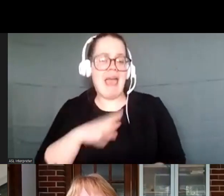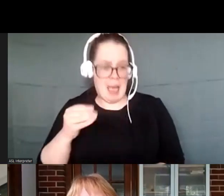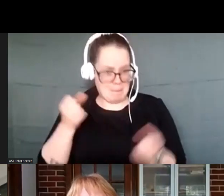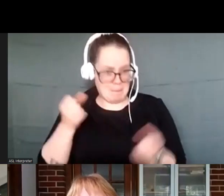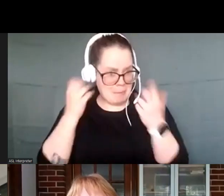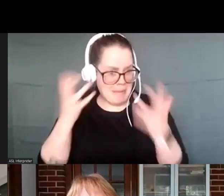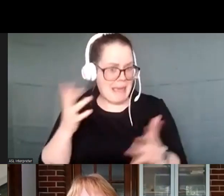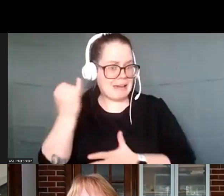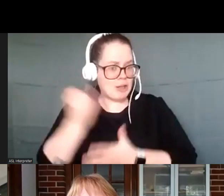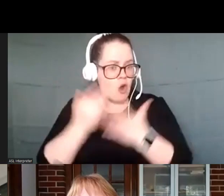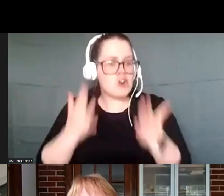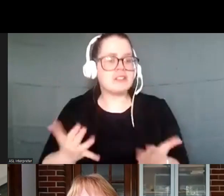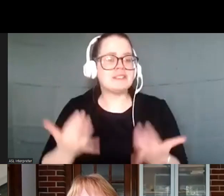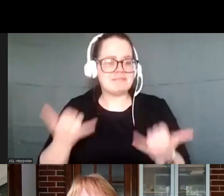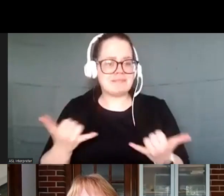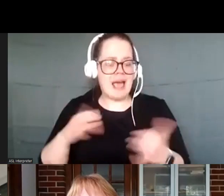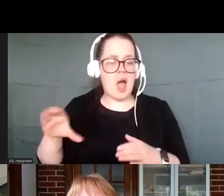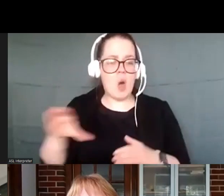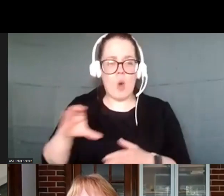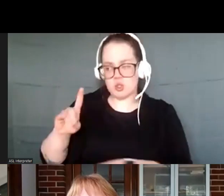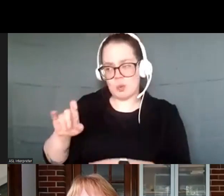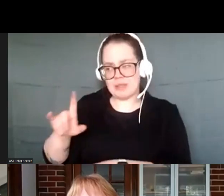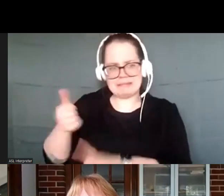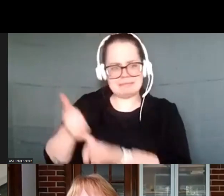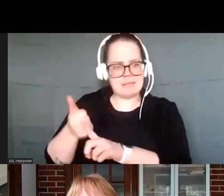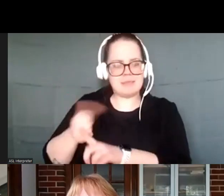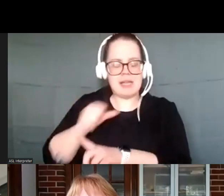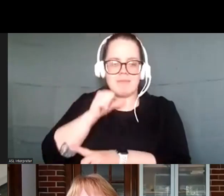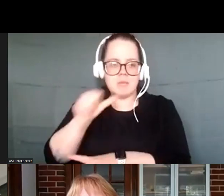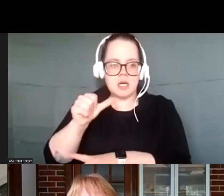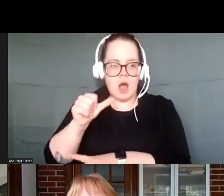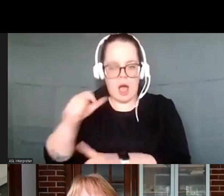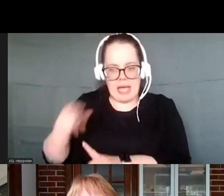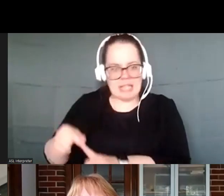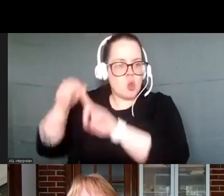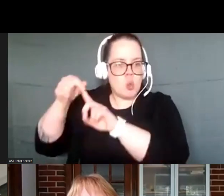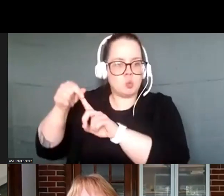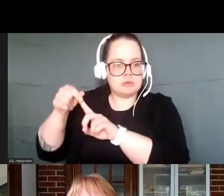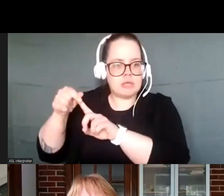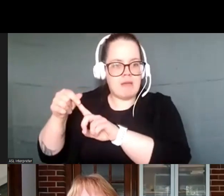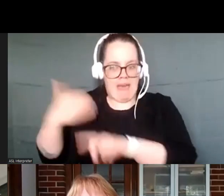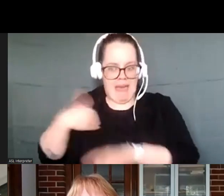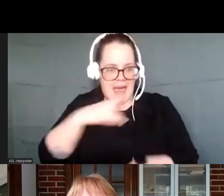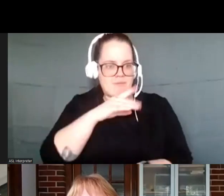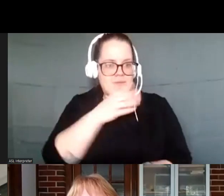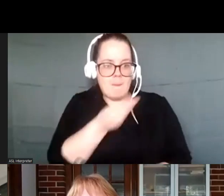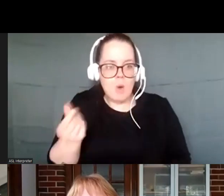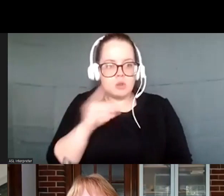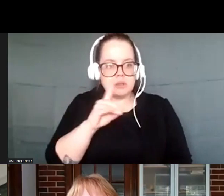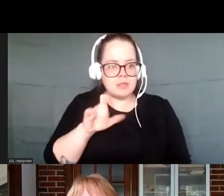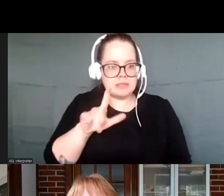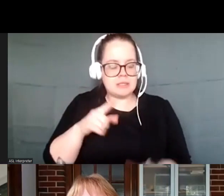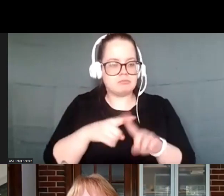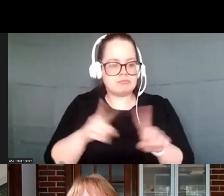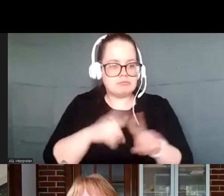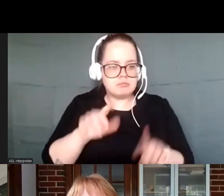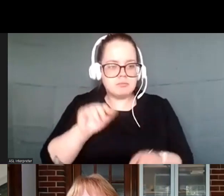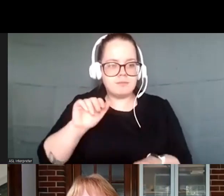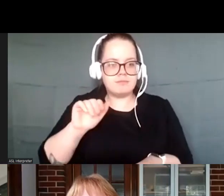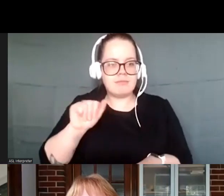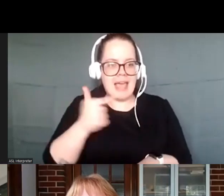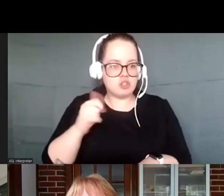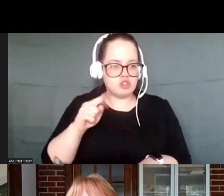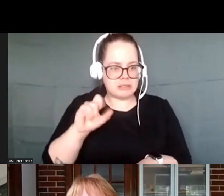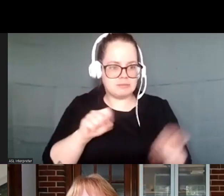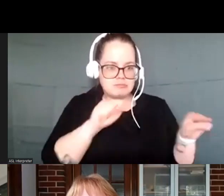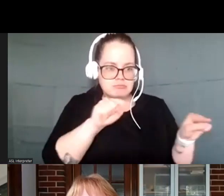non-exclusive deals with more than one sync agent. And there are really important discussions to be had to